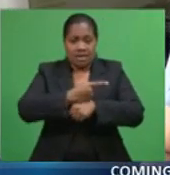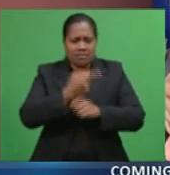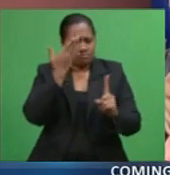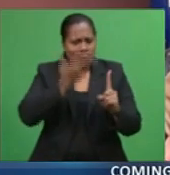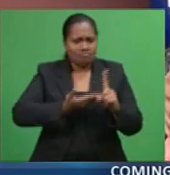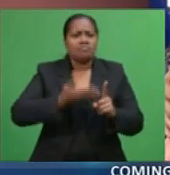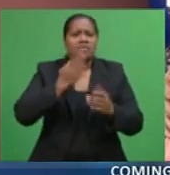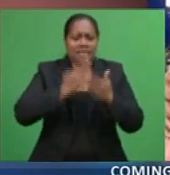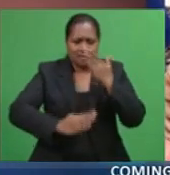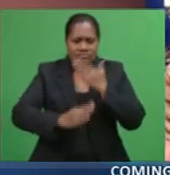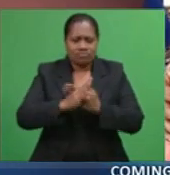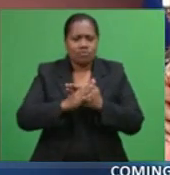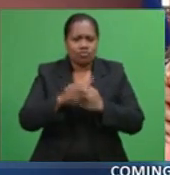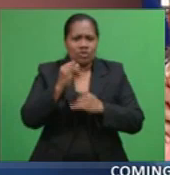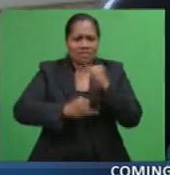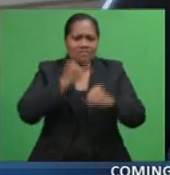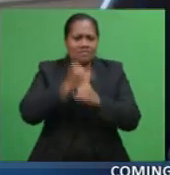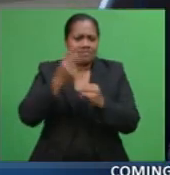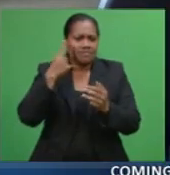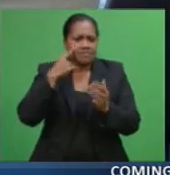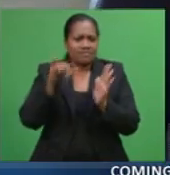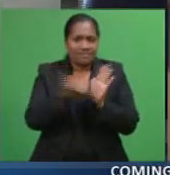with international recognition.